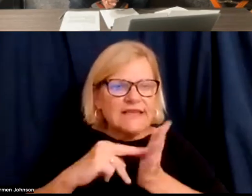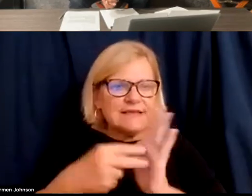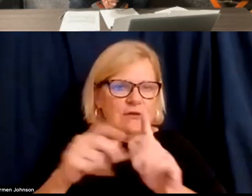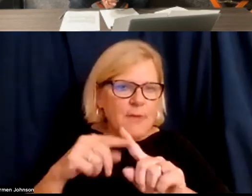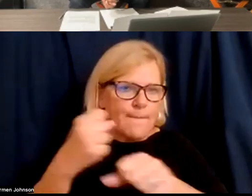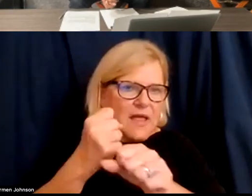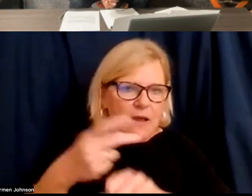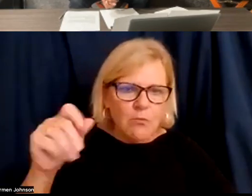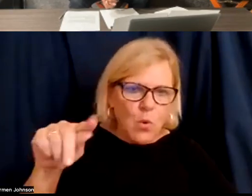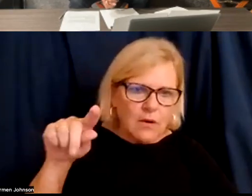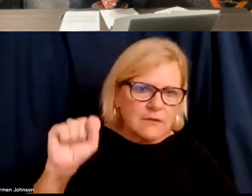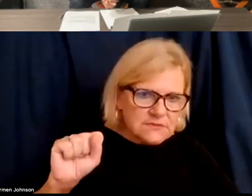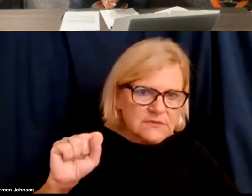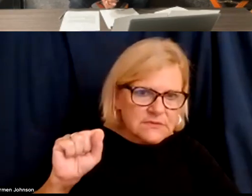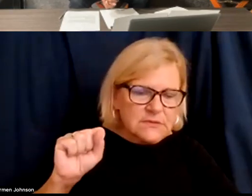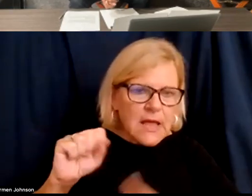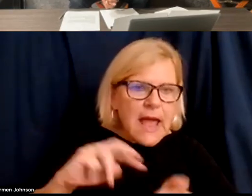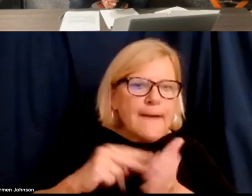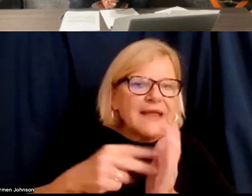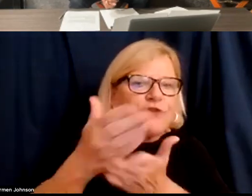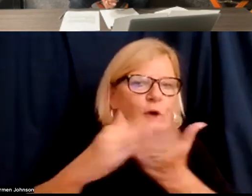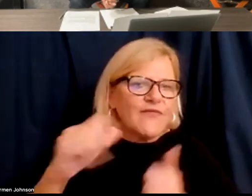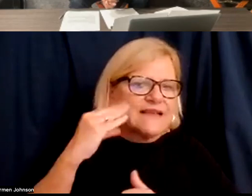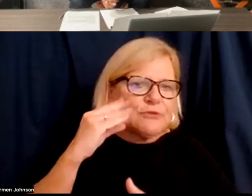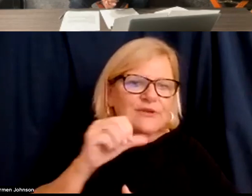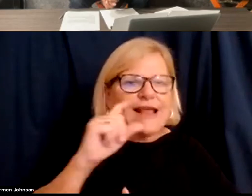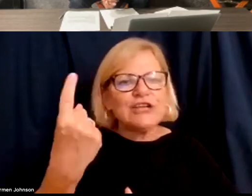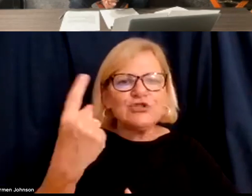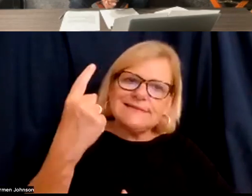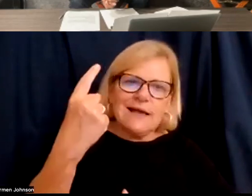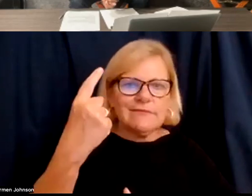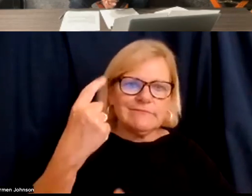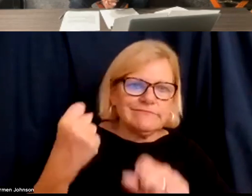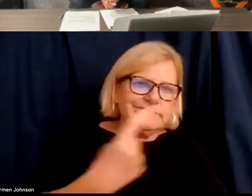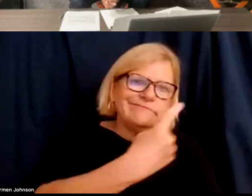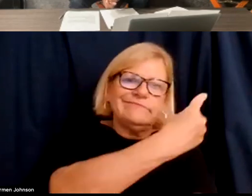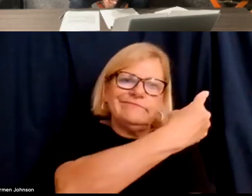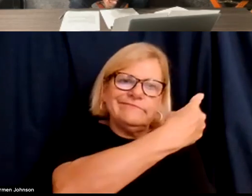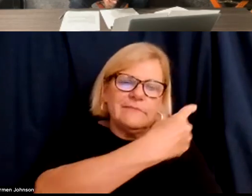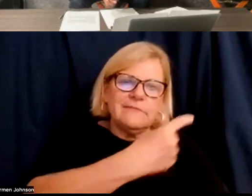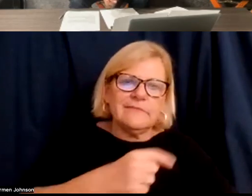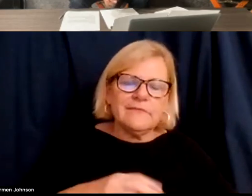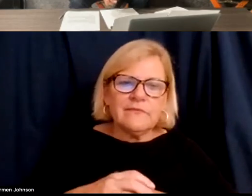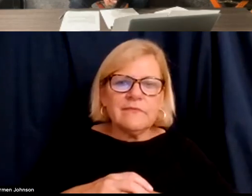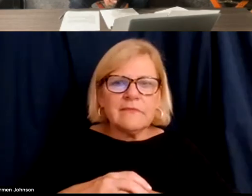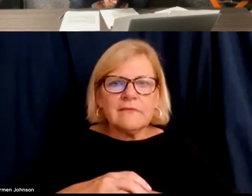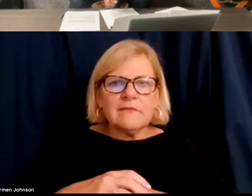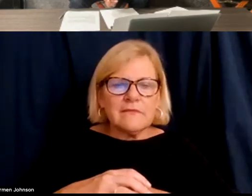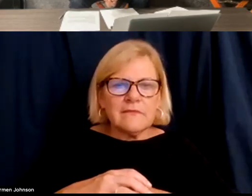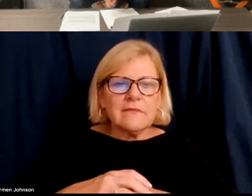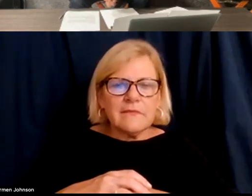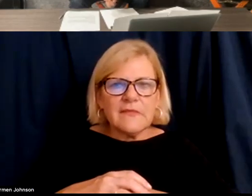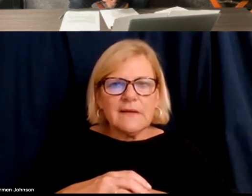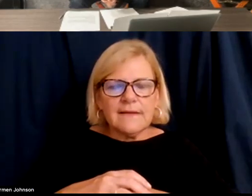making the portals a meaningful part of the experience, and not just something that's like this auxiliary, kind